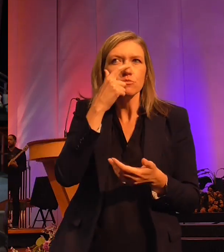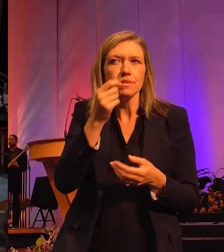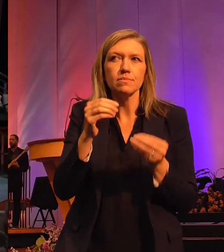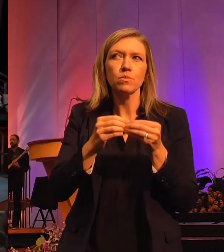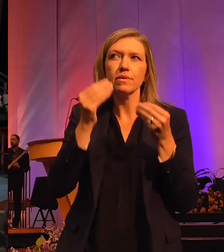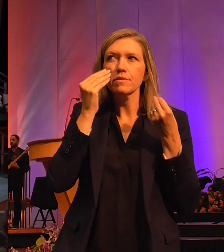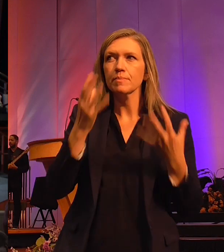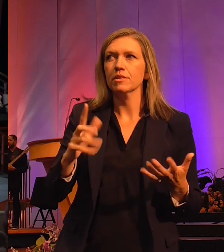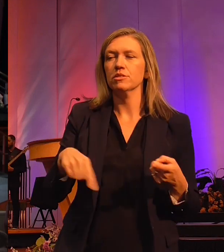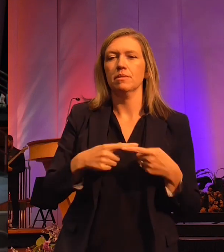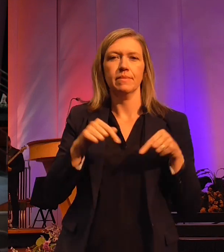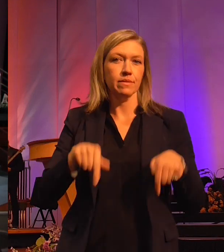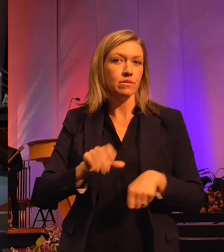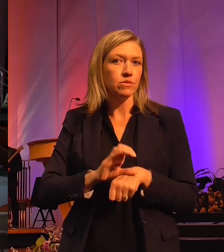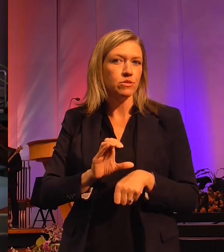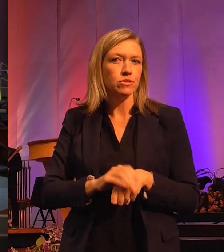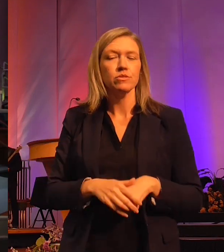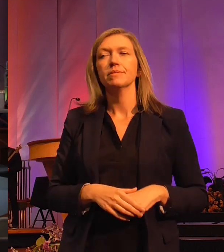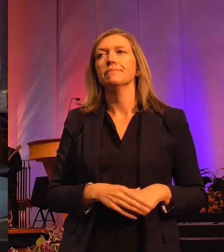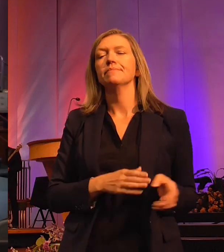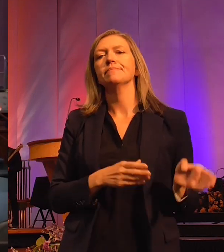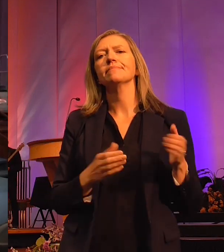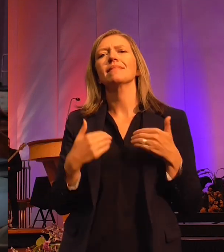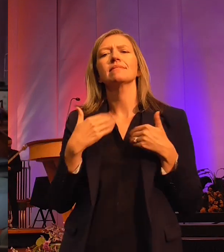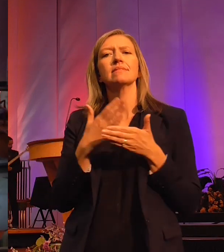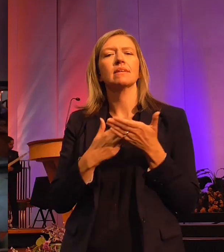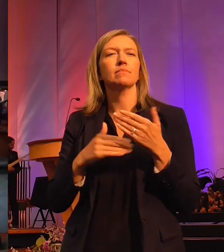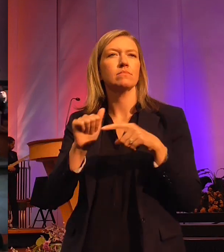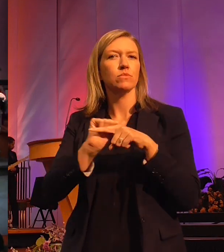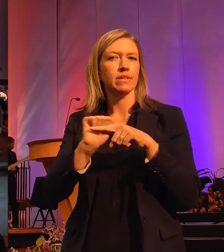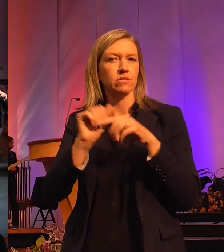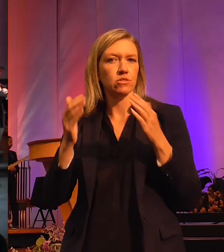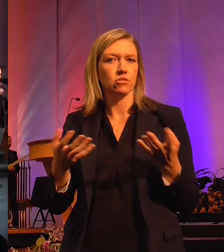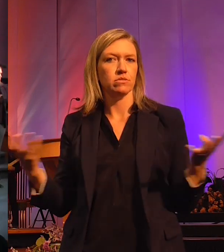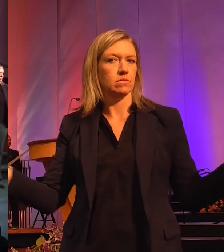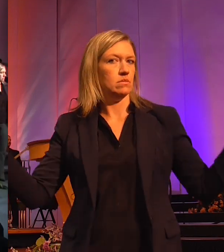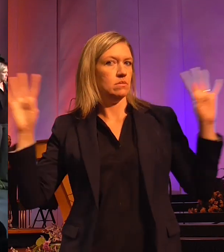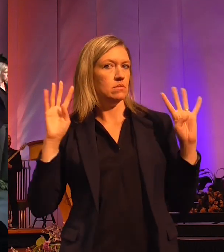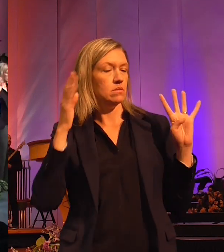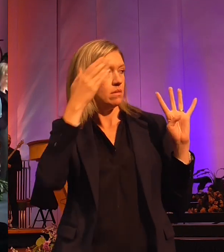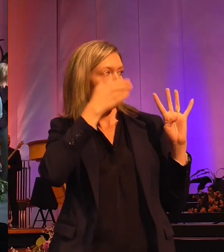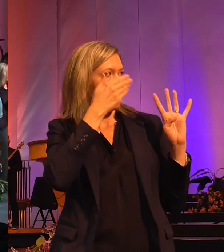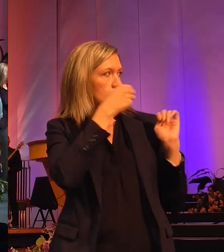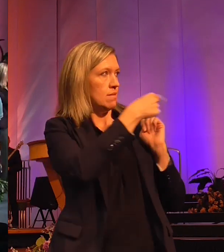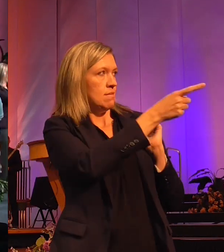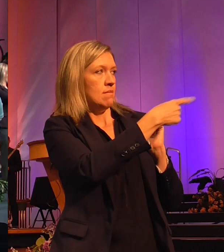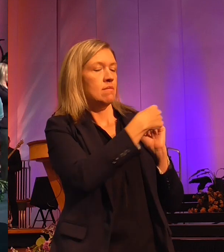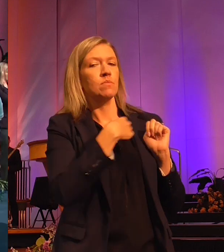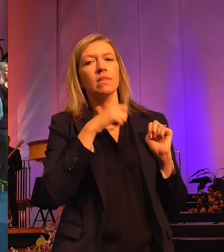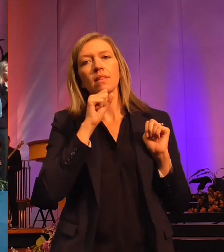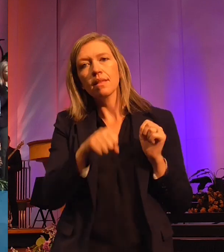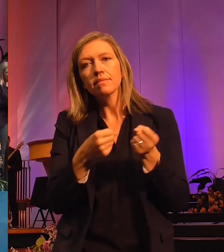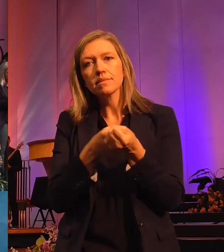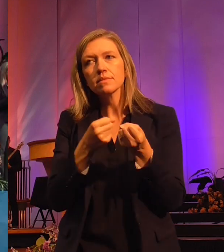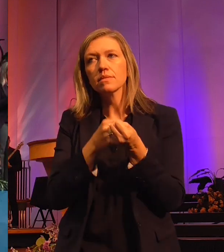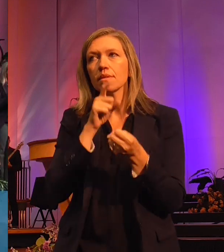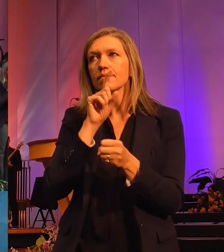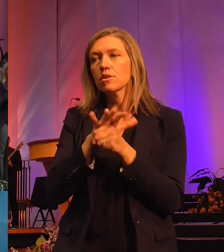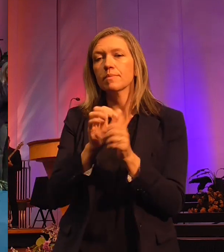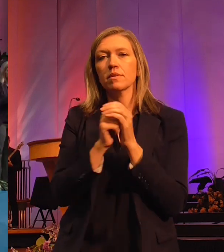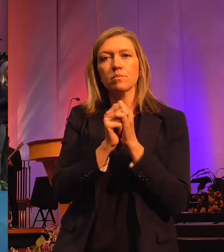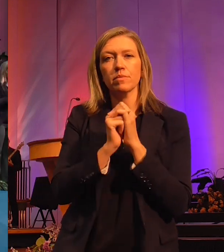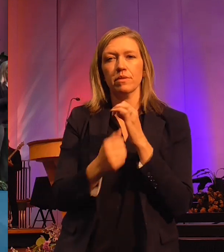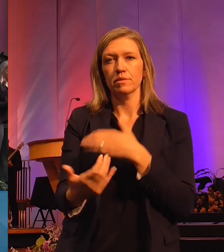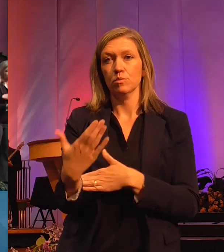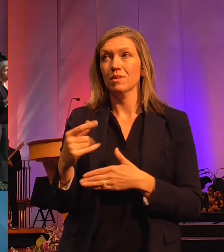are and what we're up to. And we have some practitioners that are down front. They would love to support you in affirmative prayer this morning. So if you would